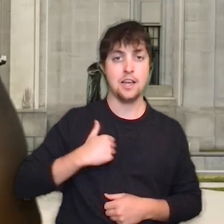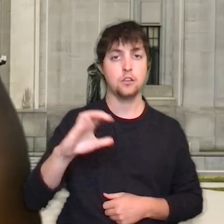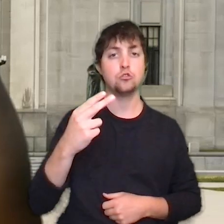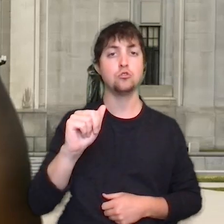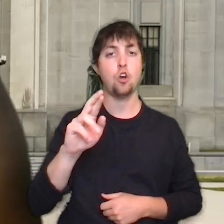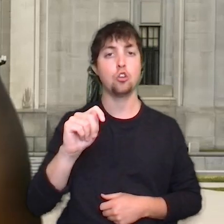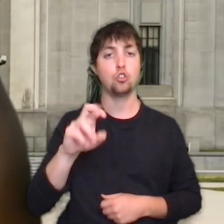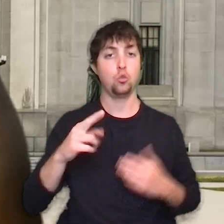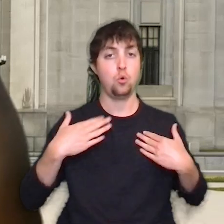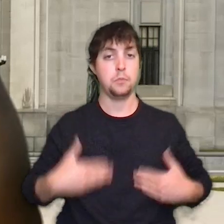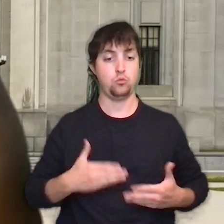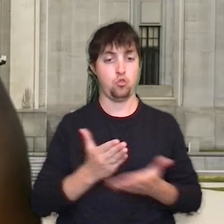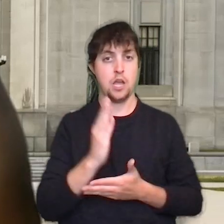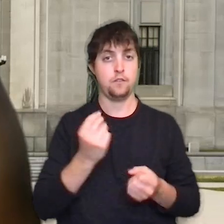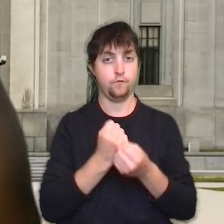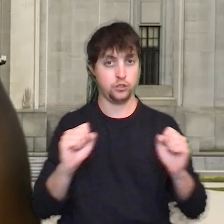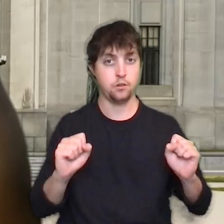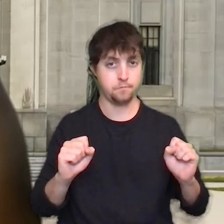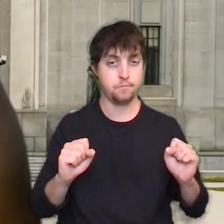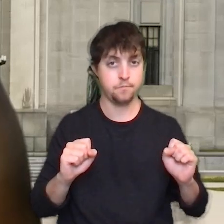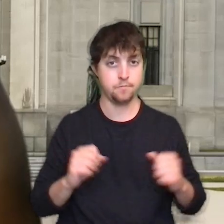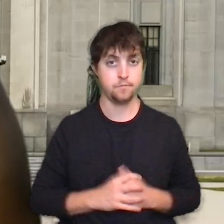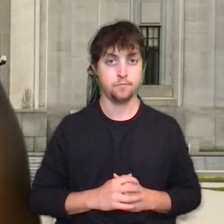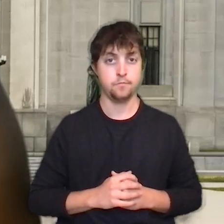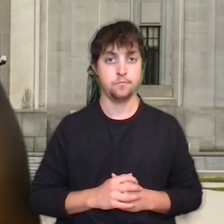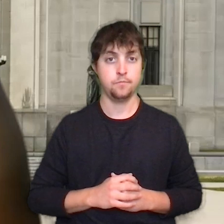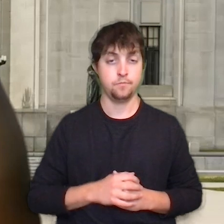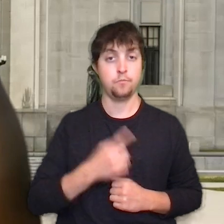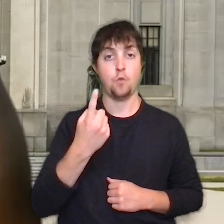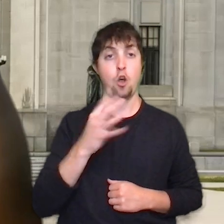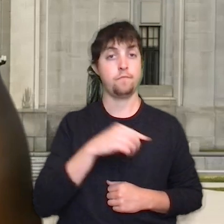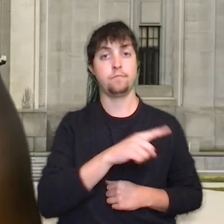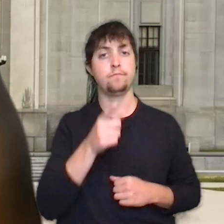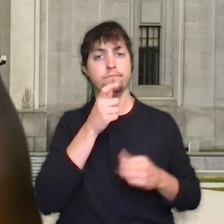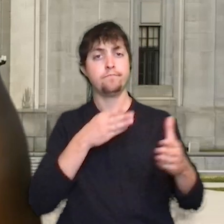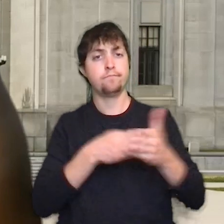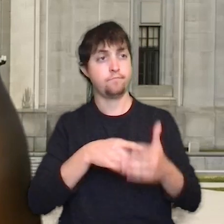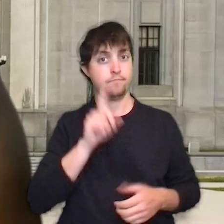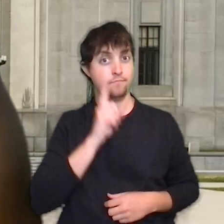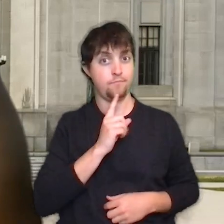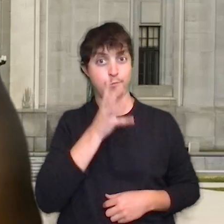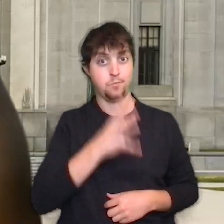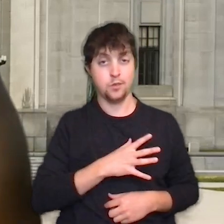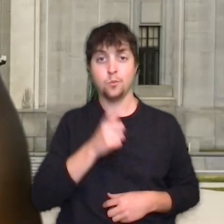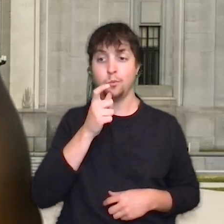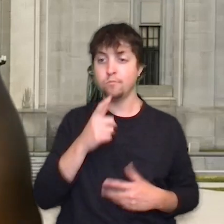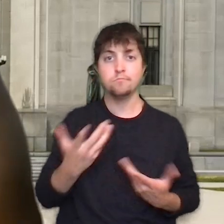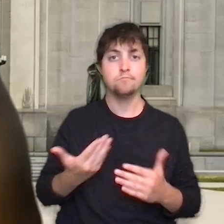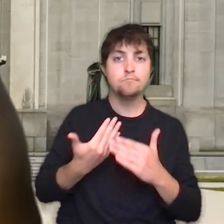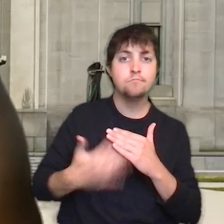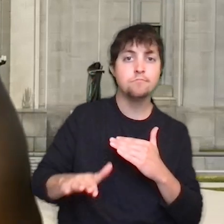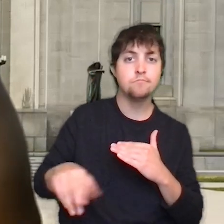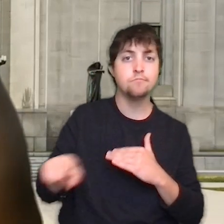violated the Canadian Charter of Human Rights and Freedoms. One of the appellants was a deaf woman